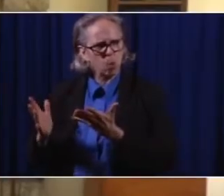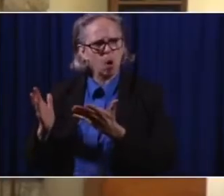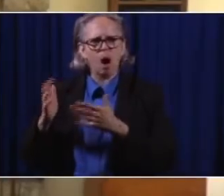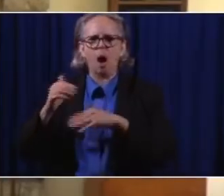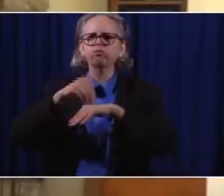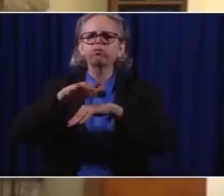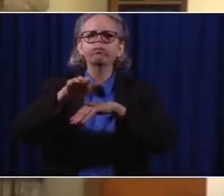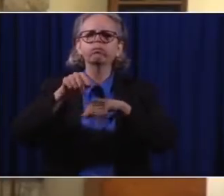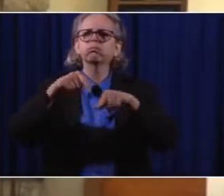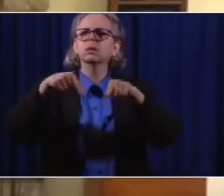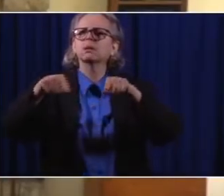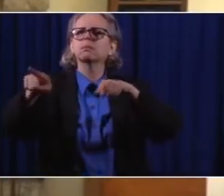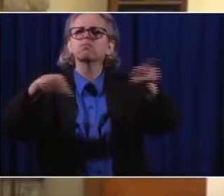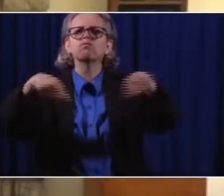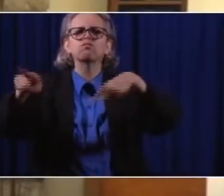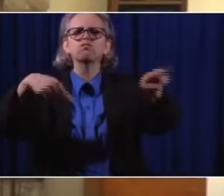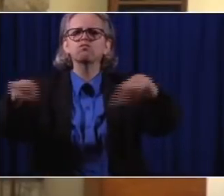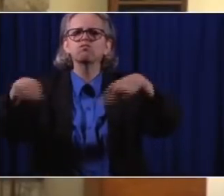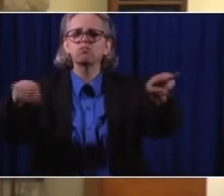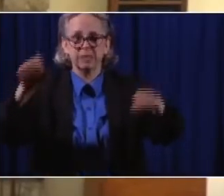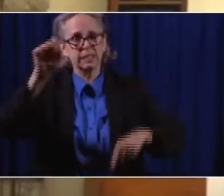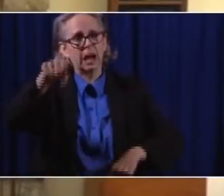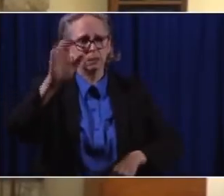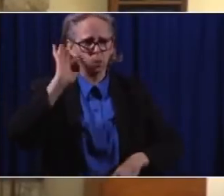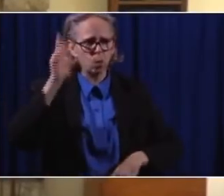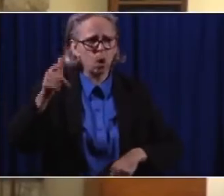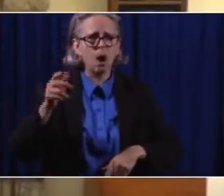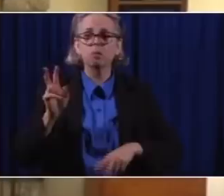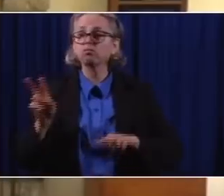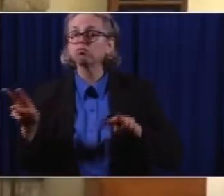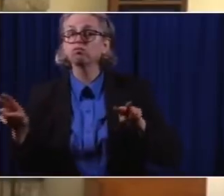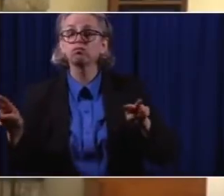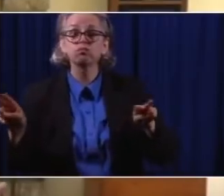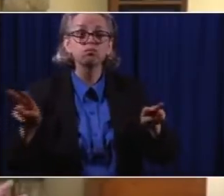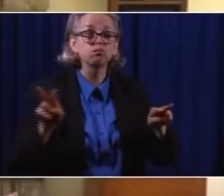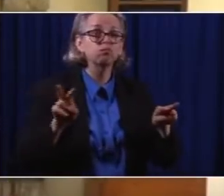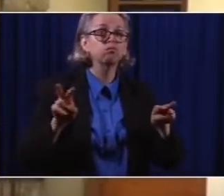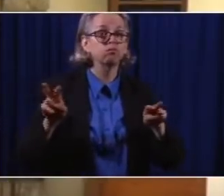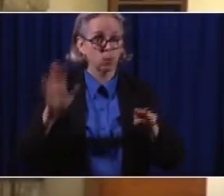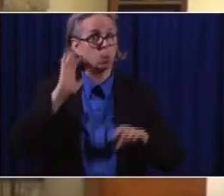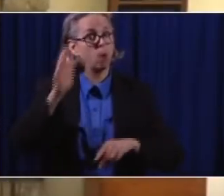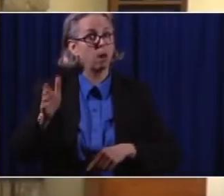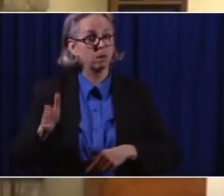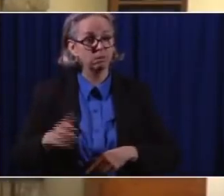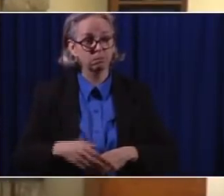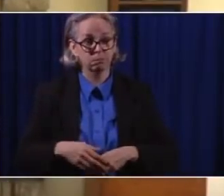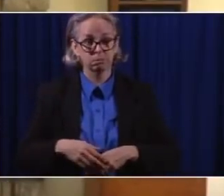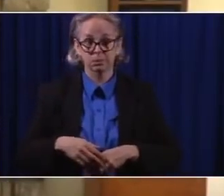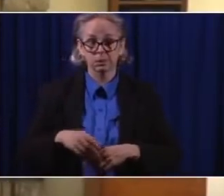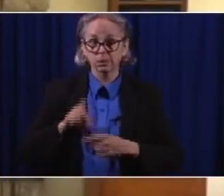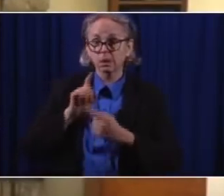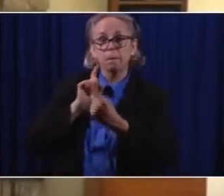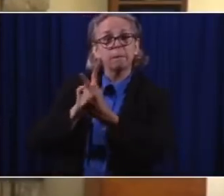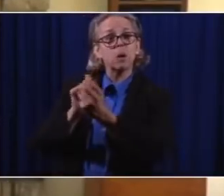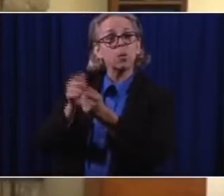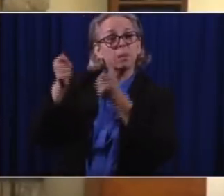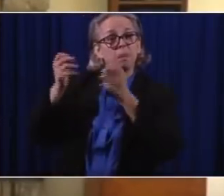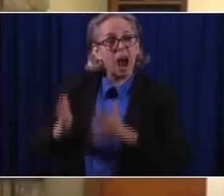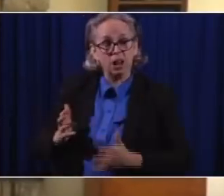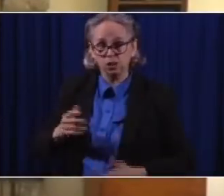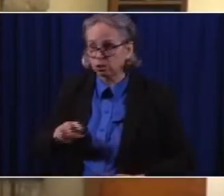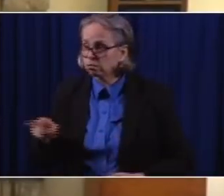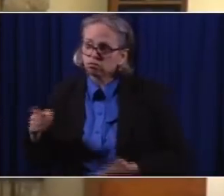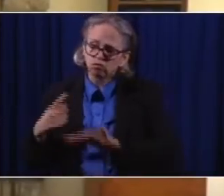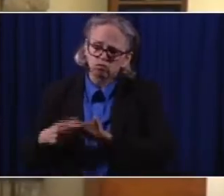stores. They will be assessing the situation. They will be meeting with the store manager, who's ever in charge on that shift, and kind